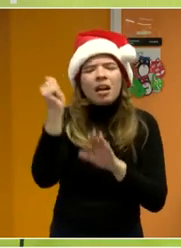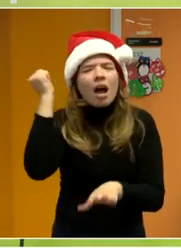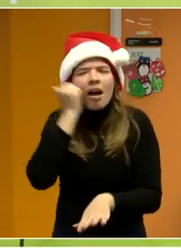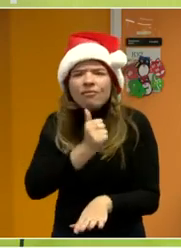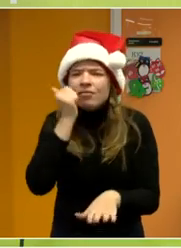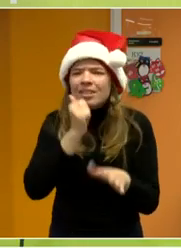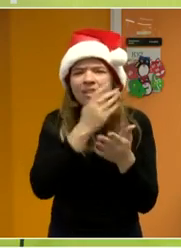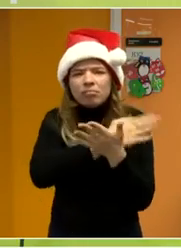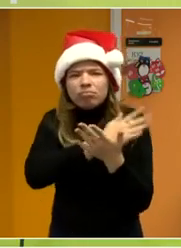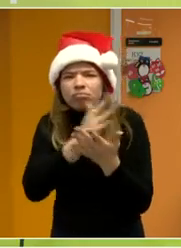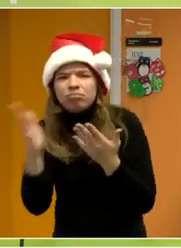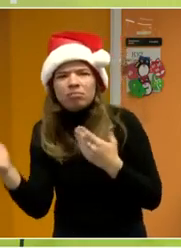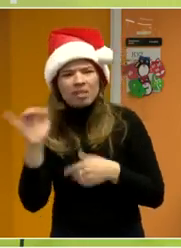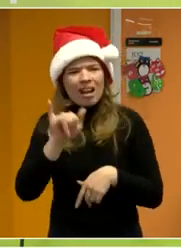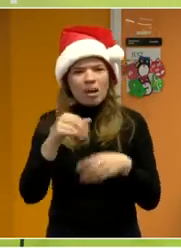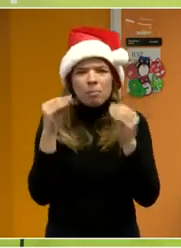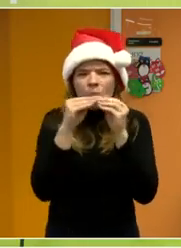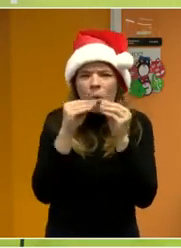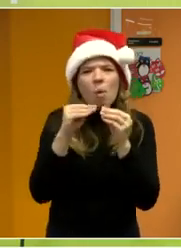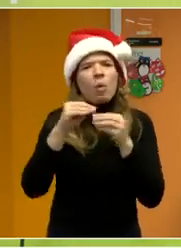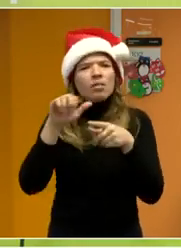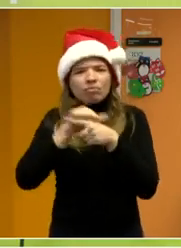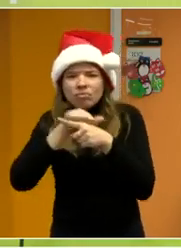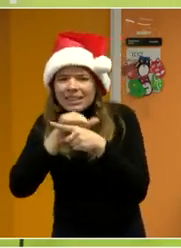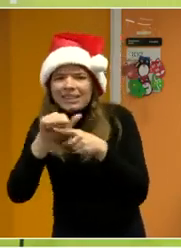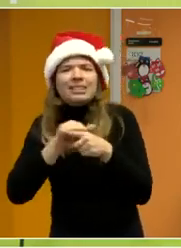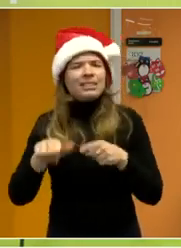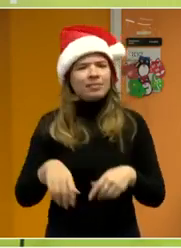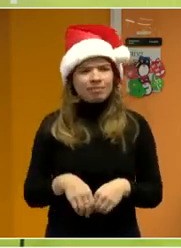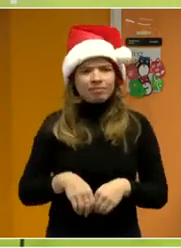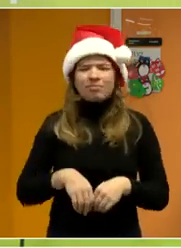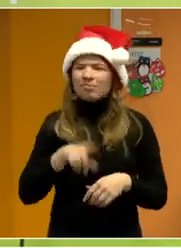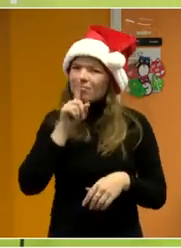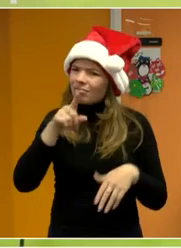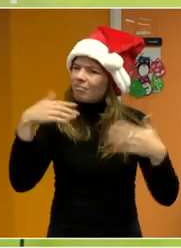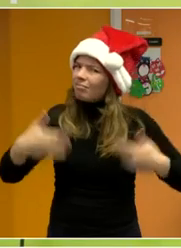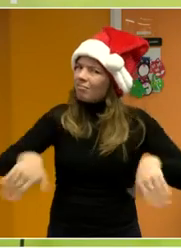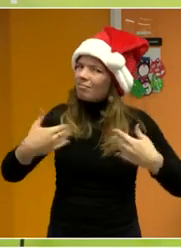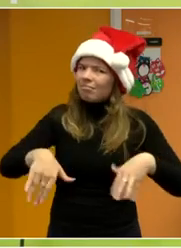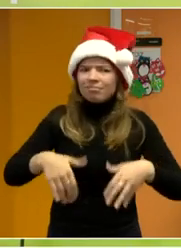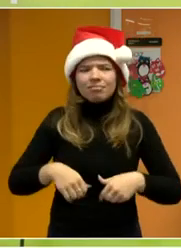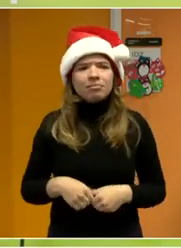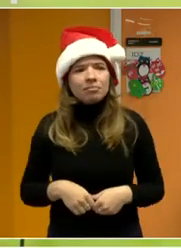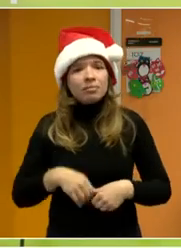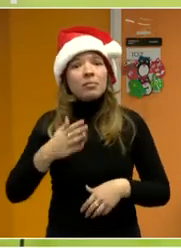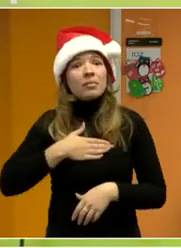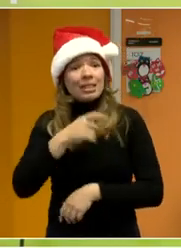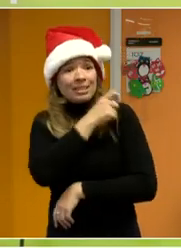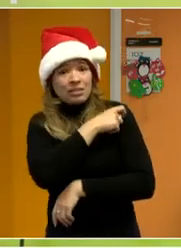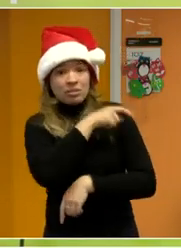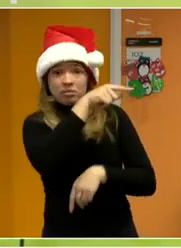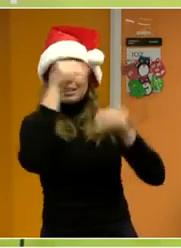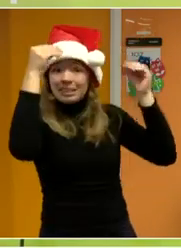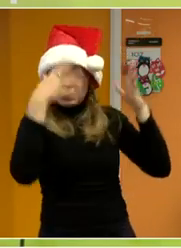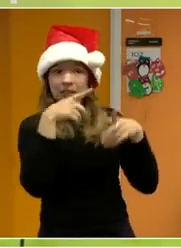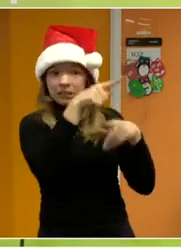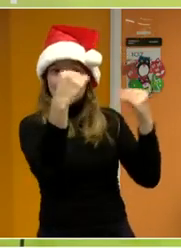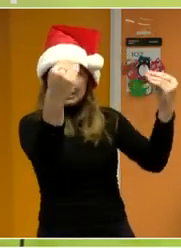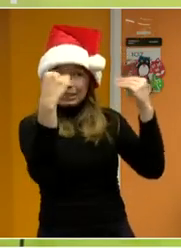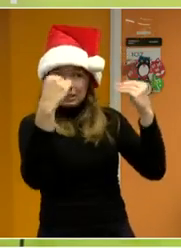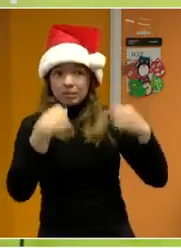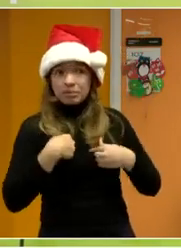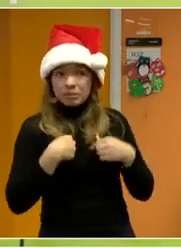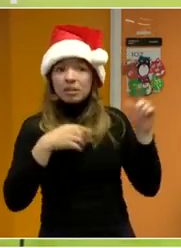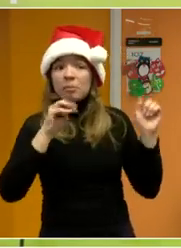tattooing, more practicing. A major lesson that my tattoo teacher, Mr. Stone, taught me in this program is to be patient and